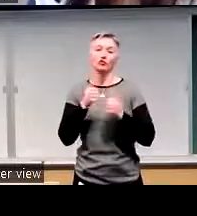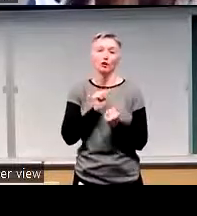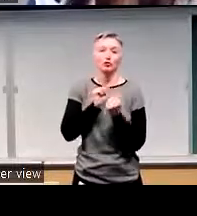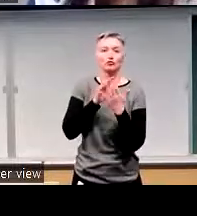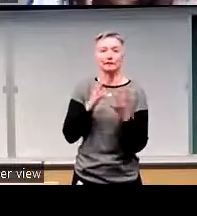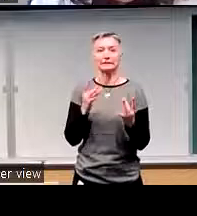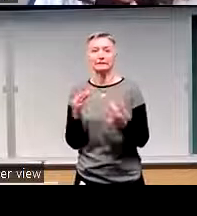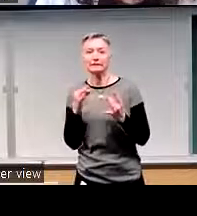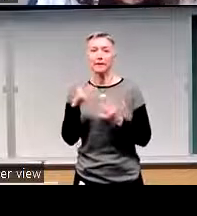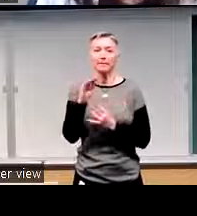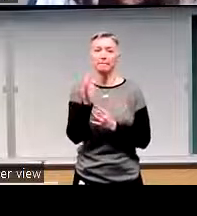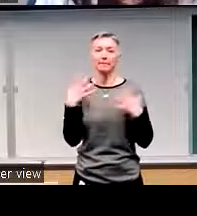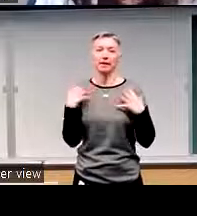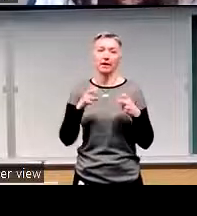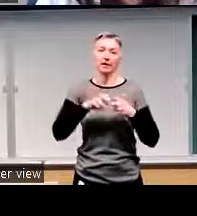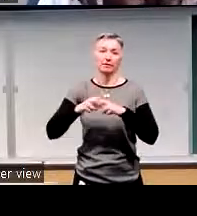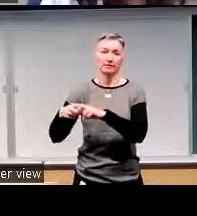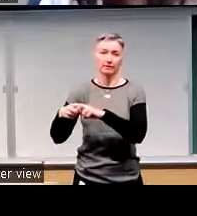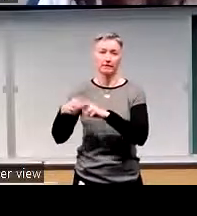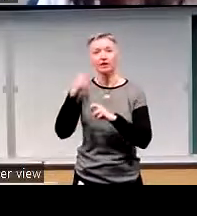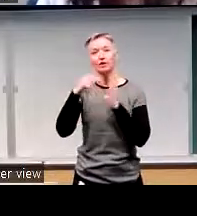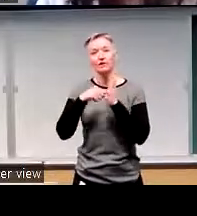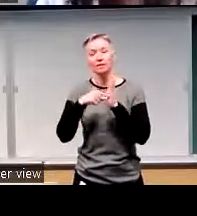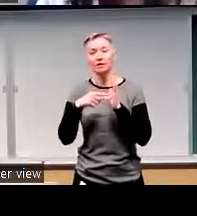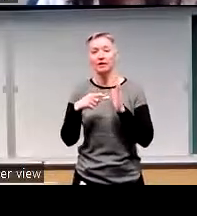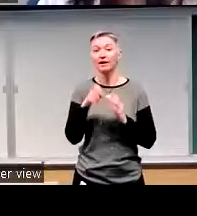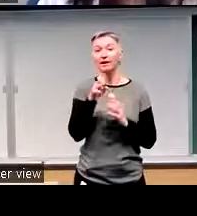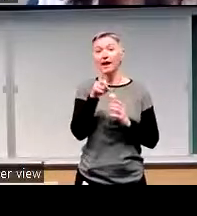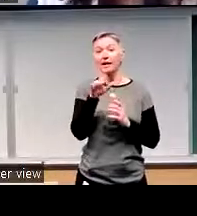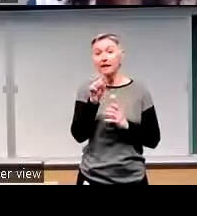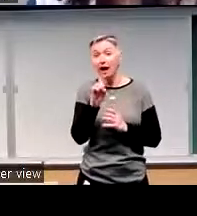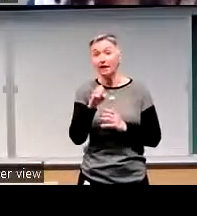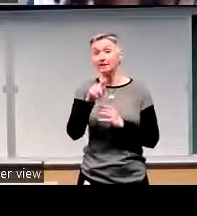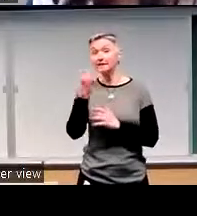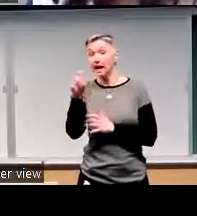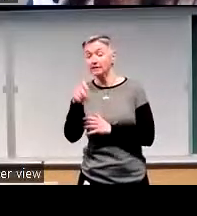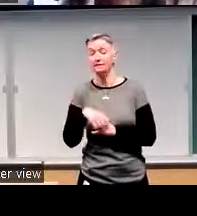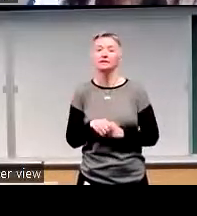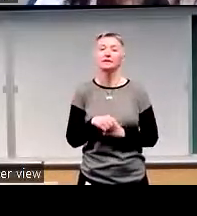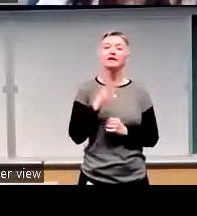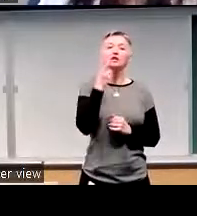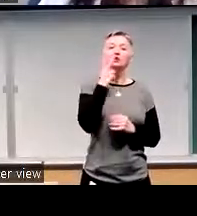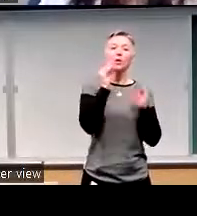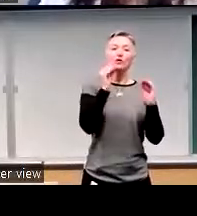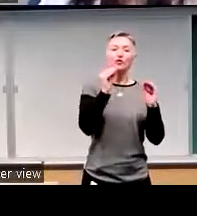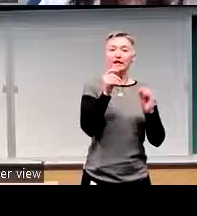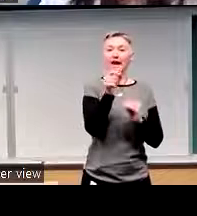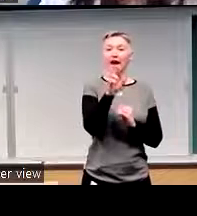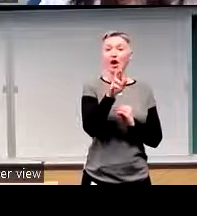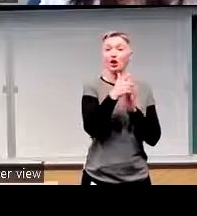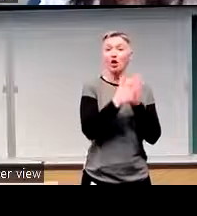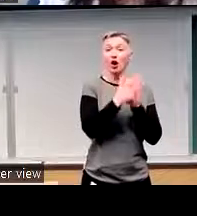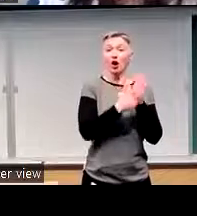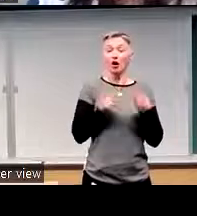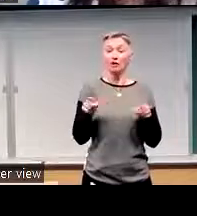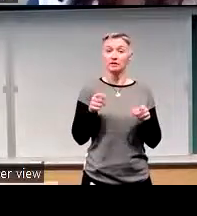health issues. For example, excise taxes and smoke-free air laws work to prevent